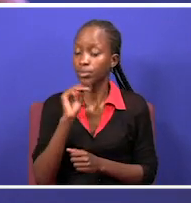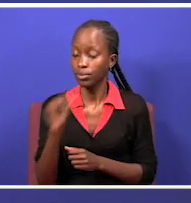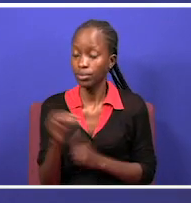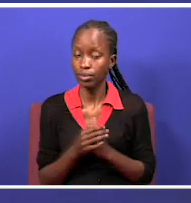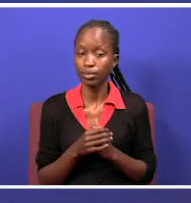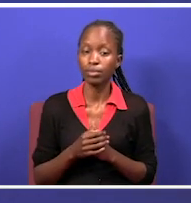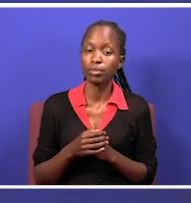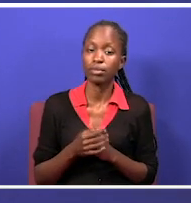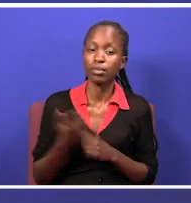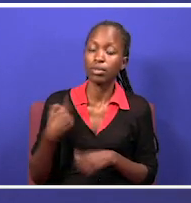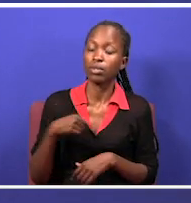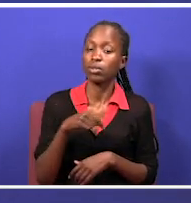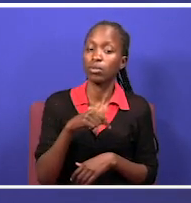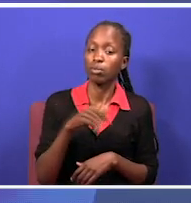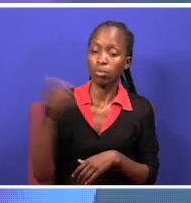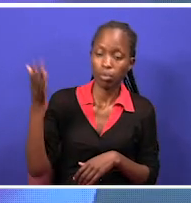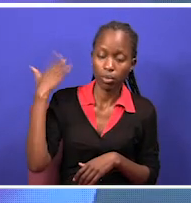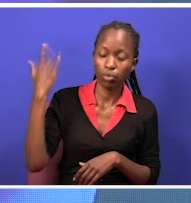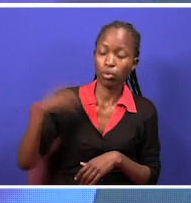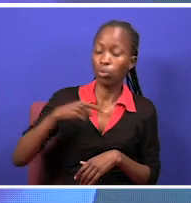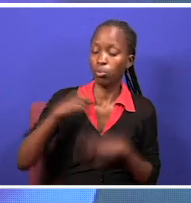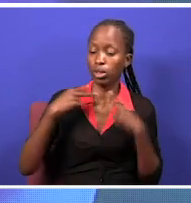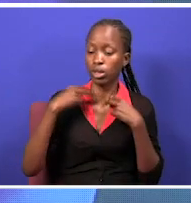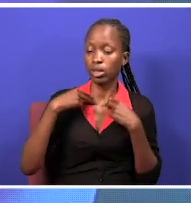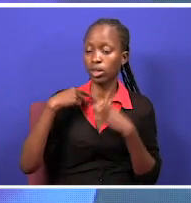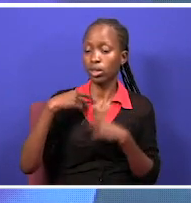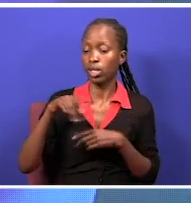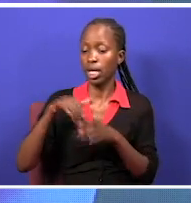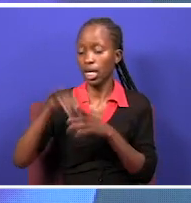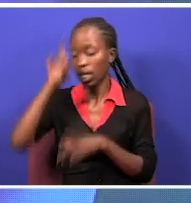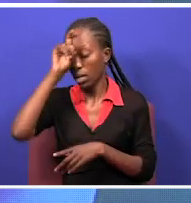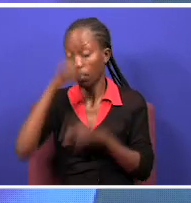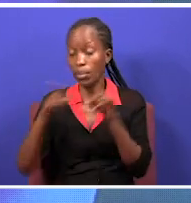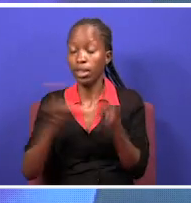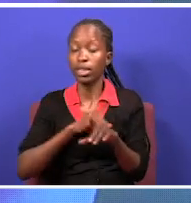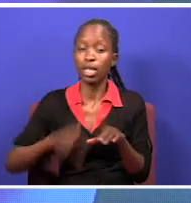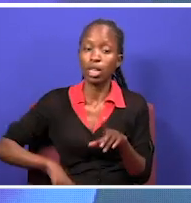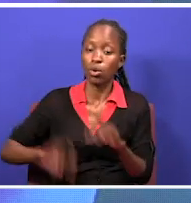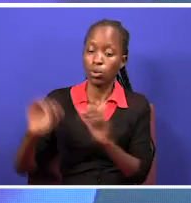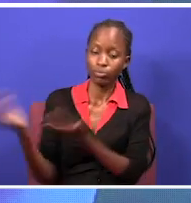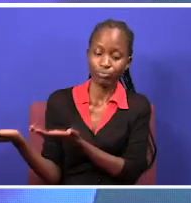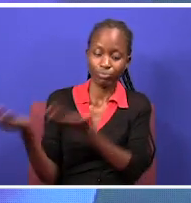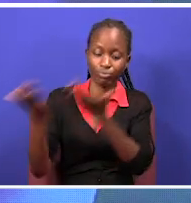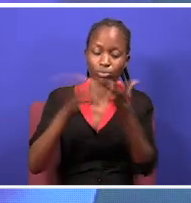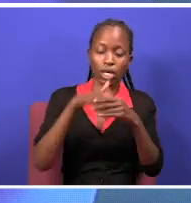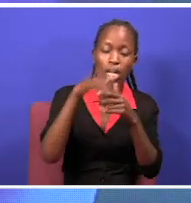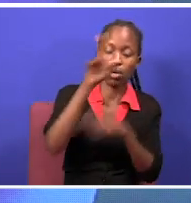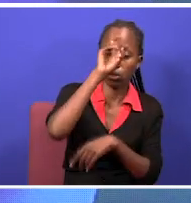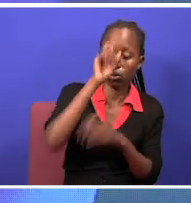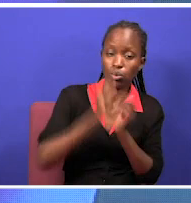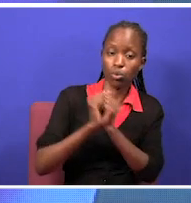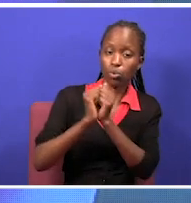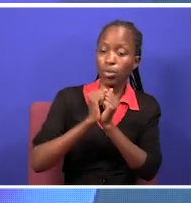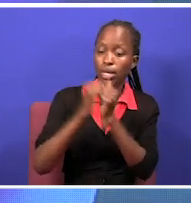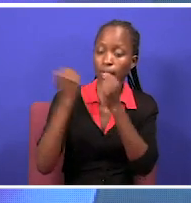we were slaves of Pharaoh in Egypt, but the Lord brought us out of Egypt with a mighty